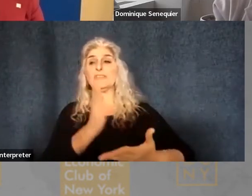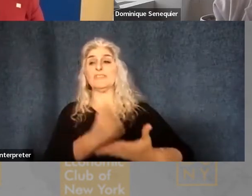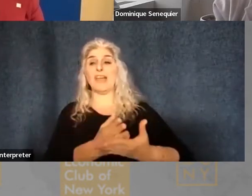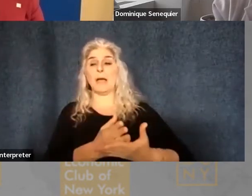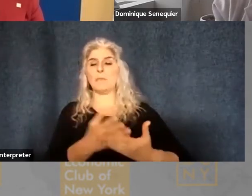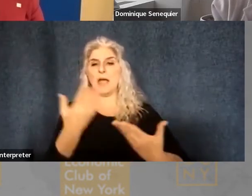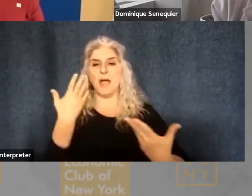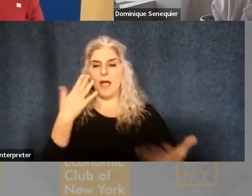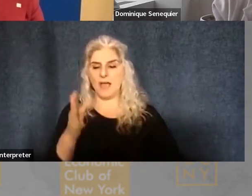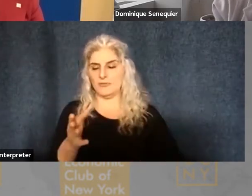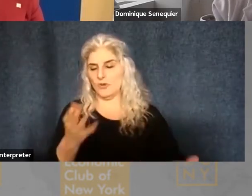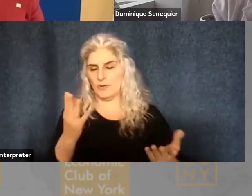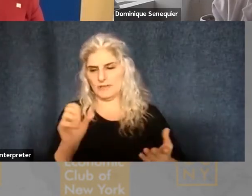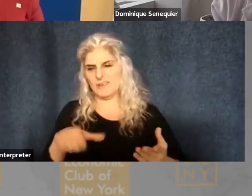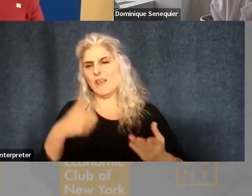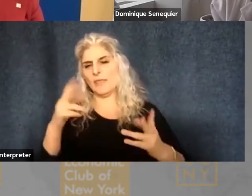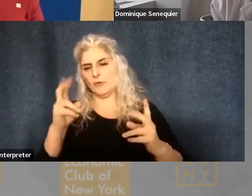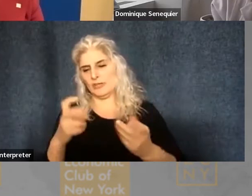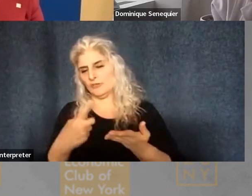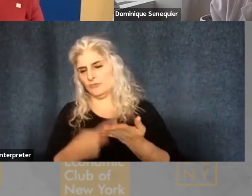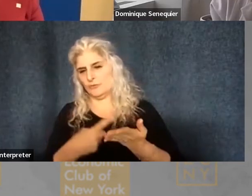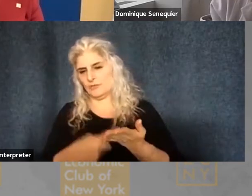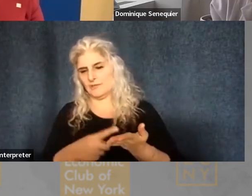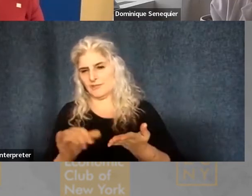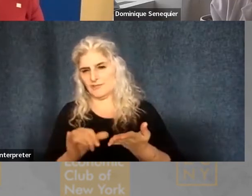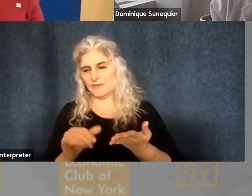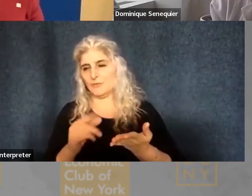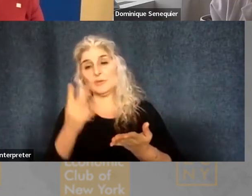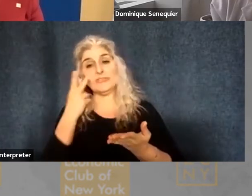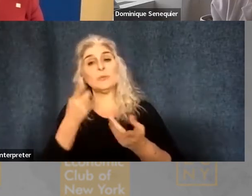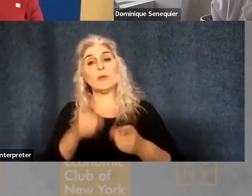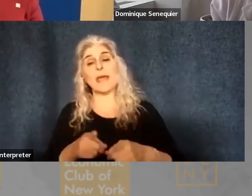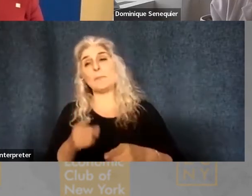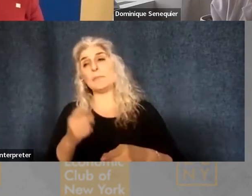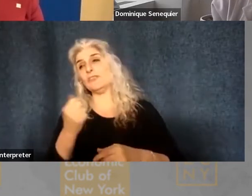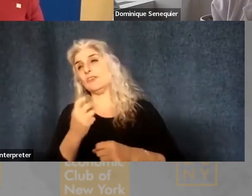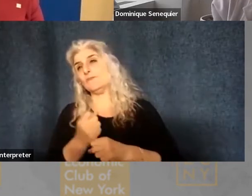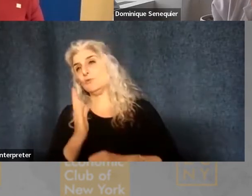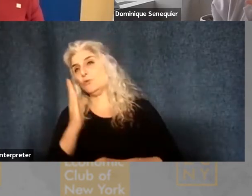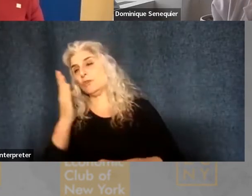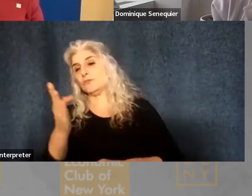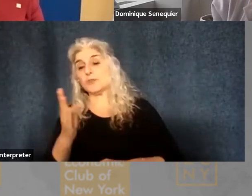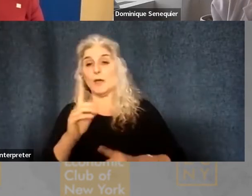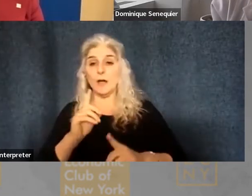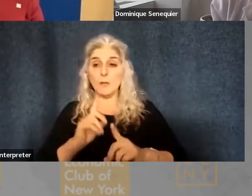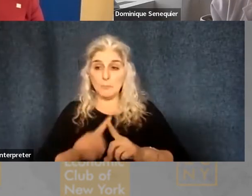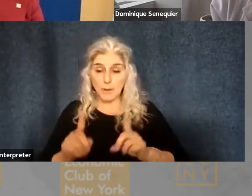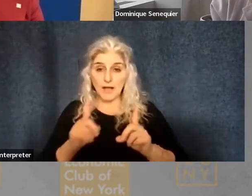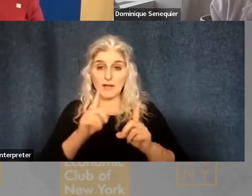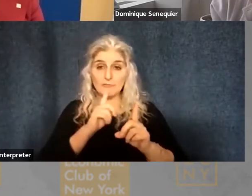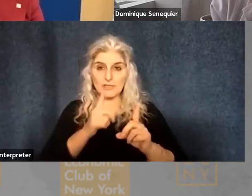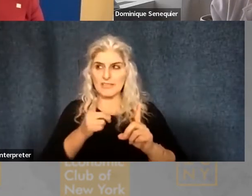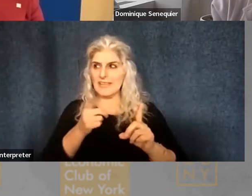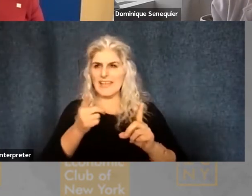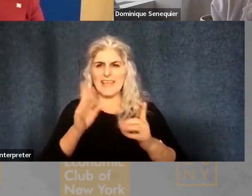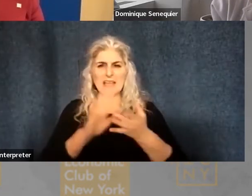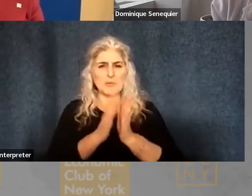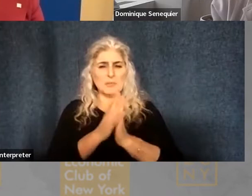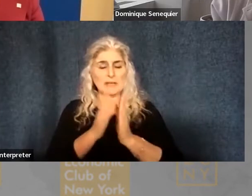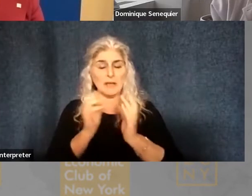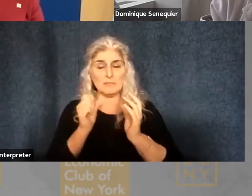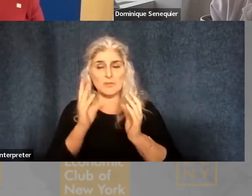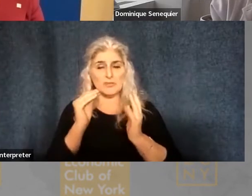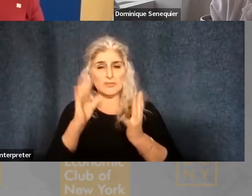This is another issue. We will see it in 2-3 years from now. But then it will be so messy if you